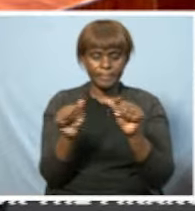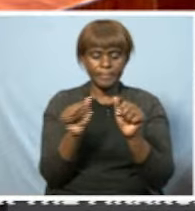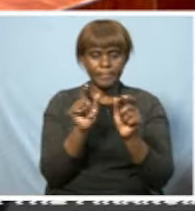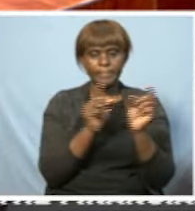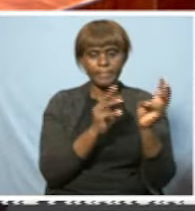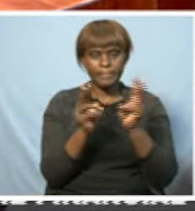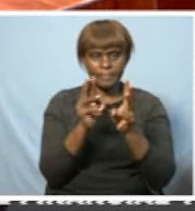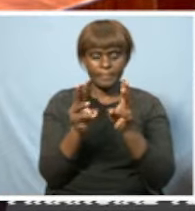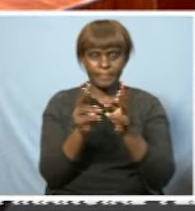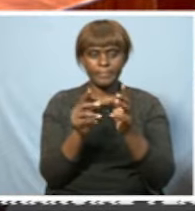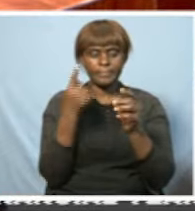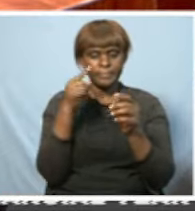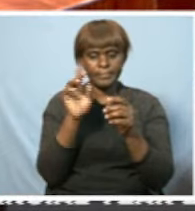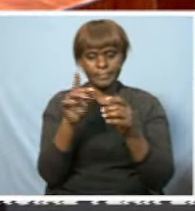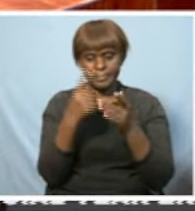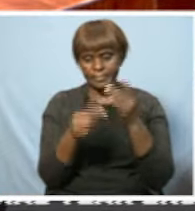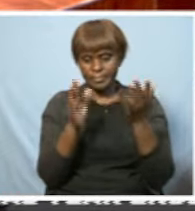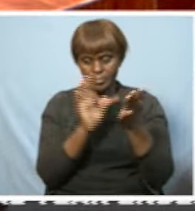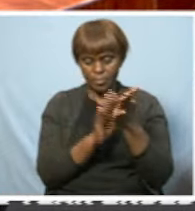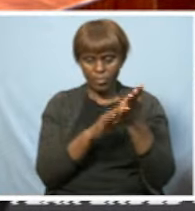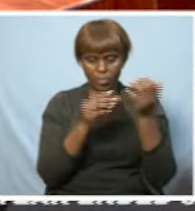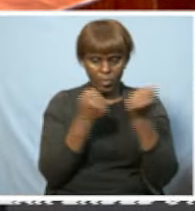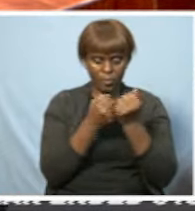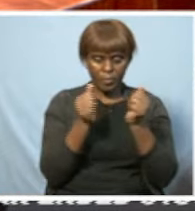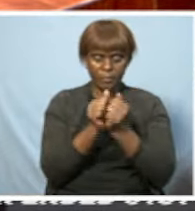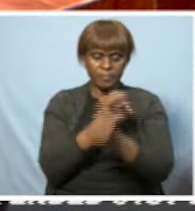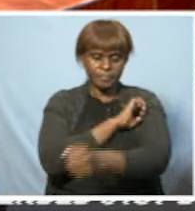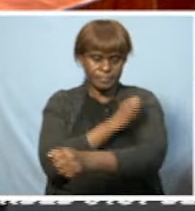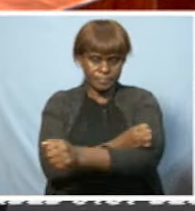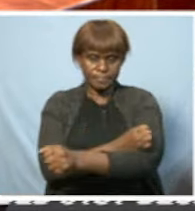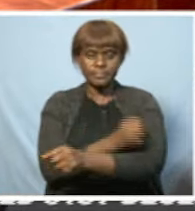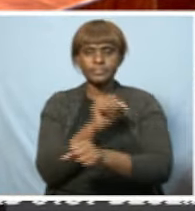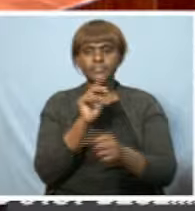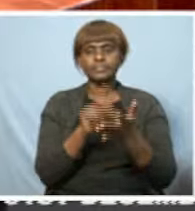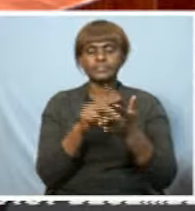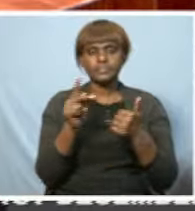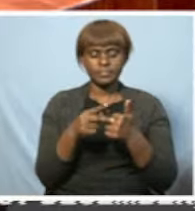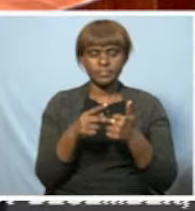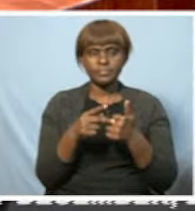mechanism for bursaries and empowerment initiatives.